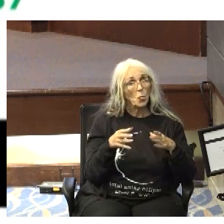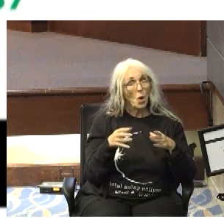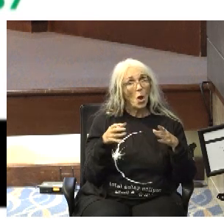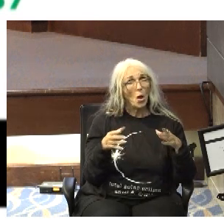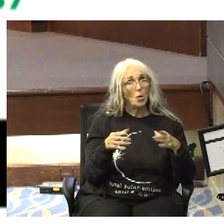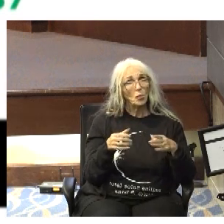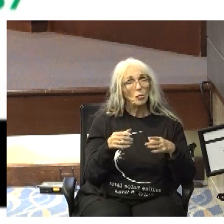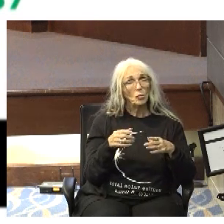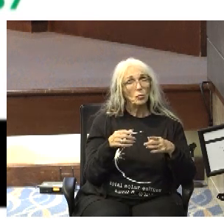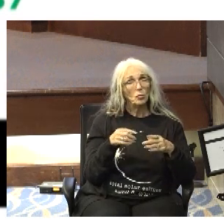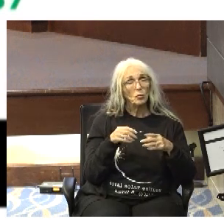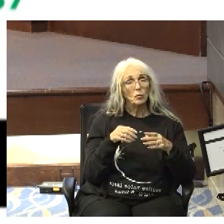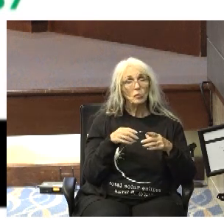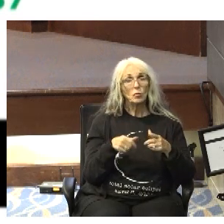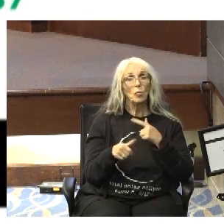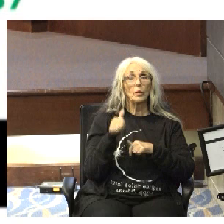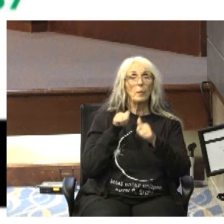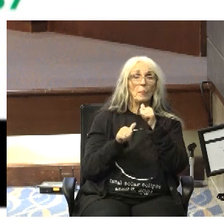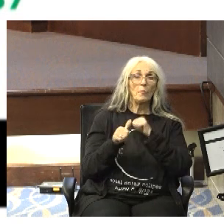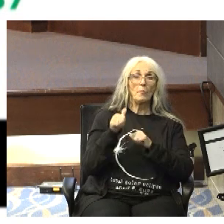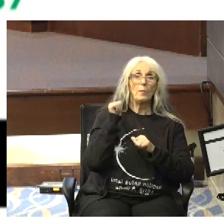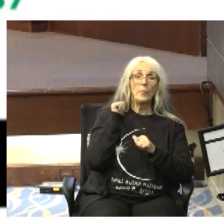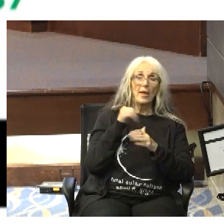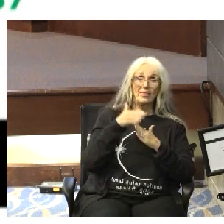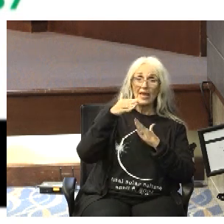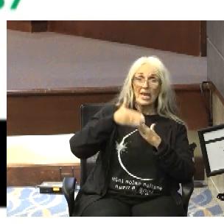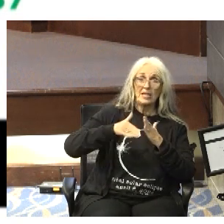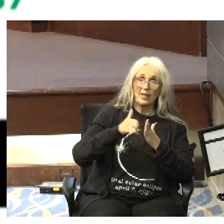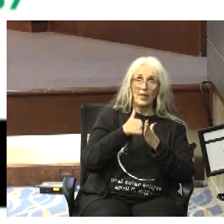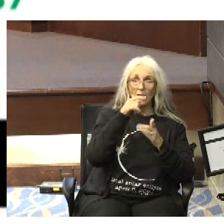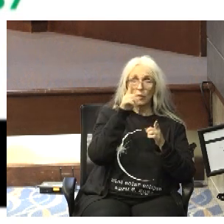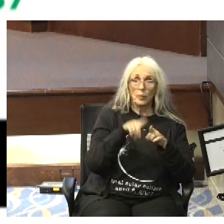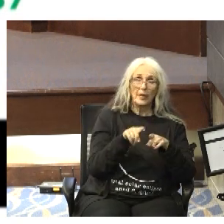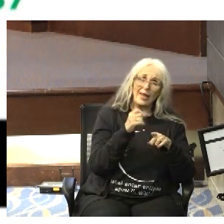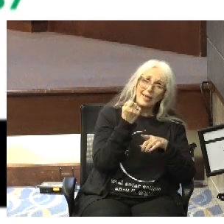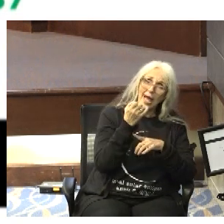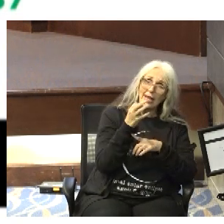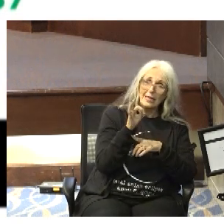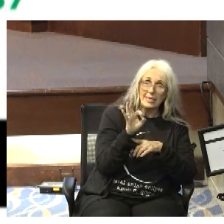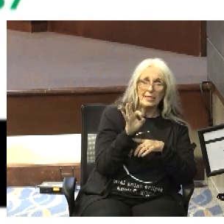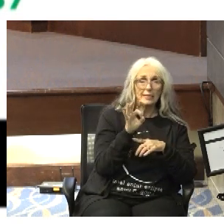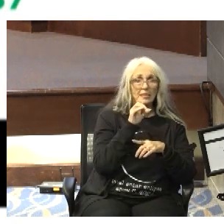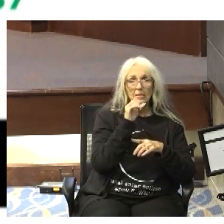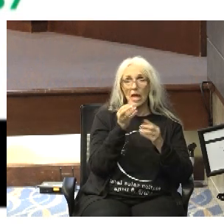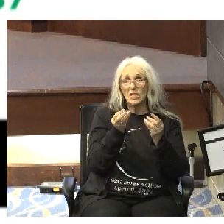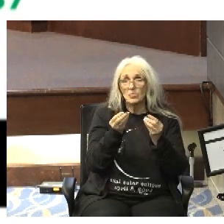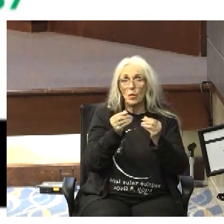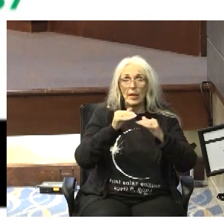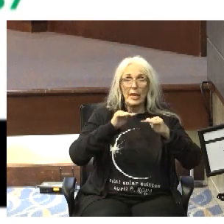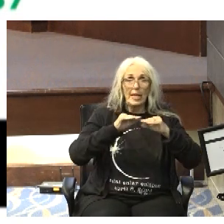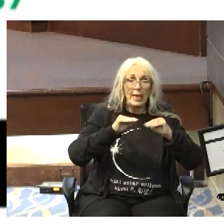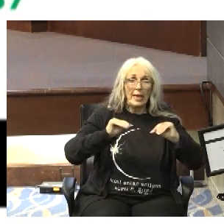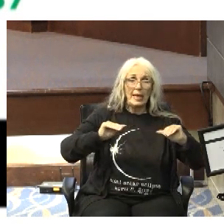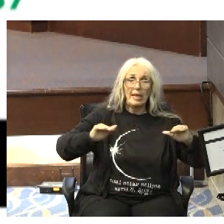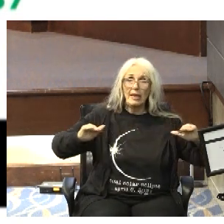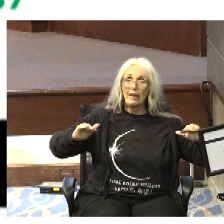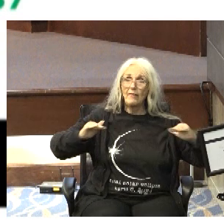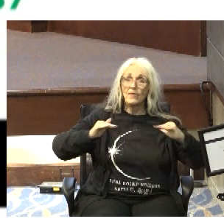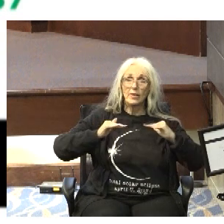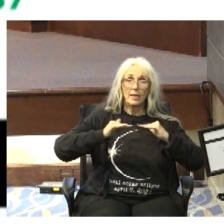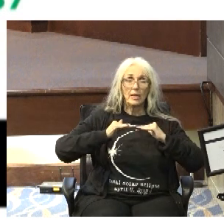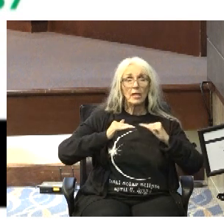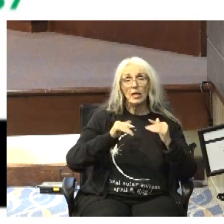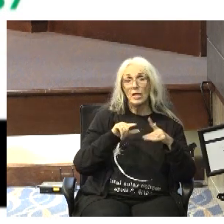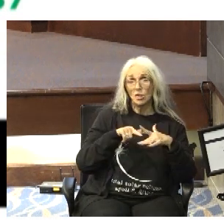end of the term of the agreement. So that 19 is not spread evenly across 25 years. Rather, it's smaller on the